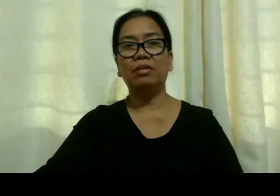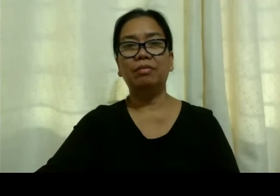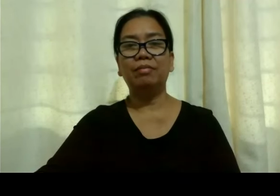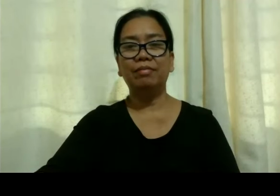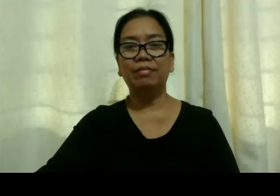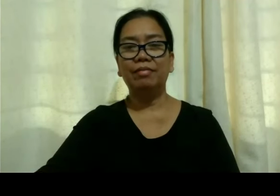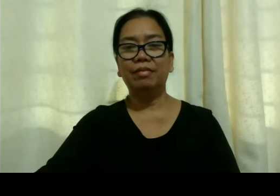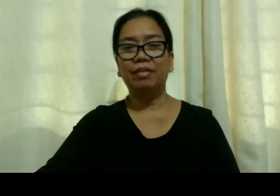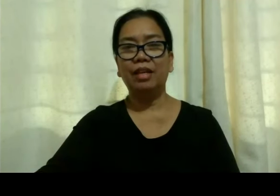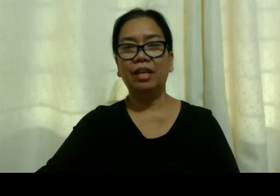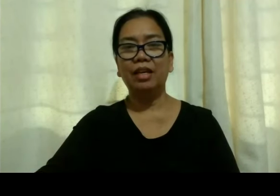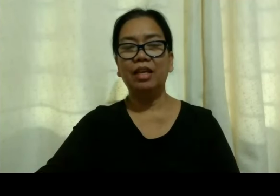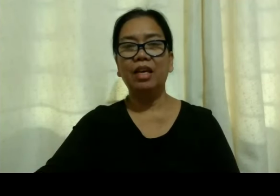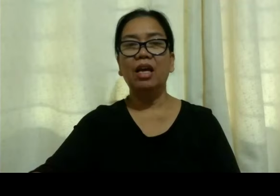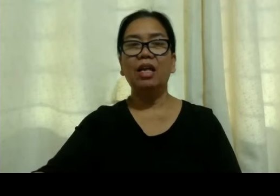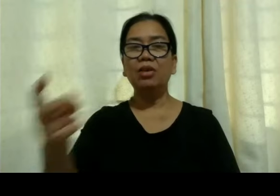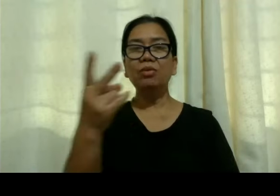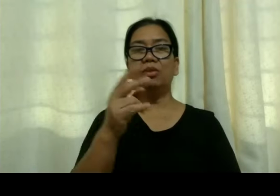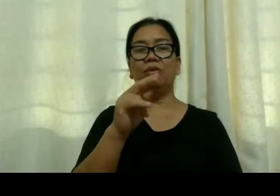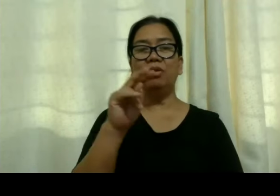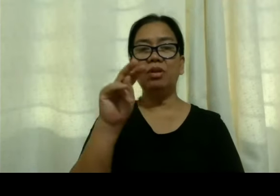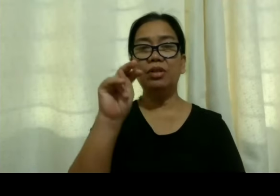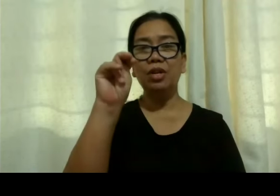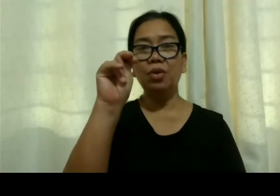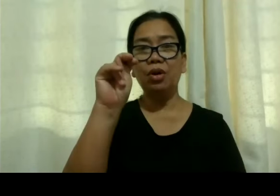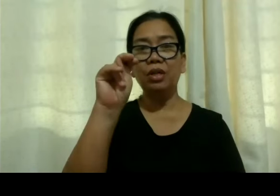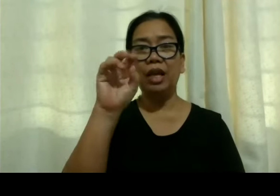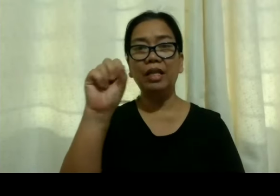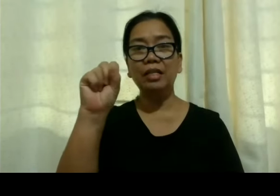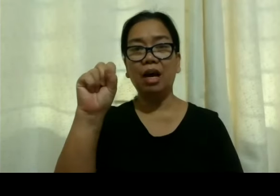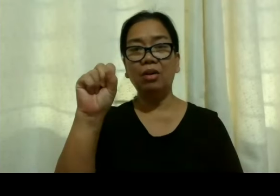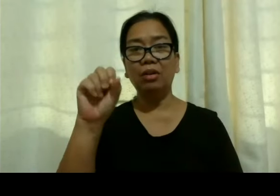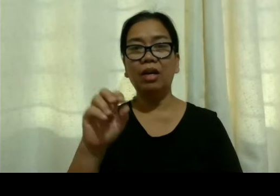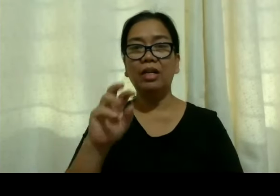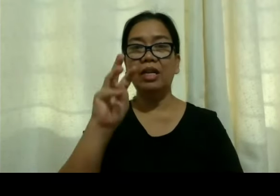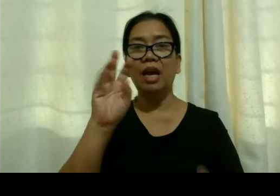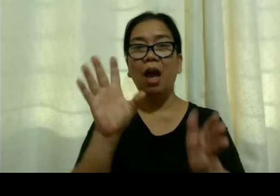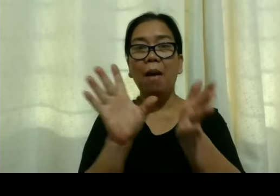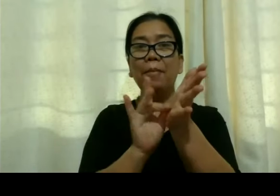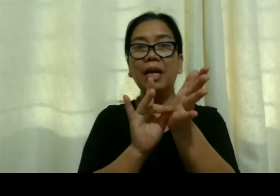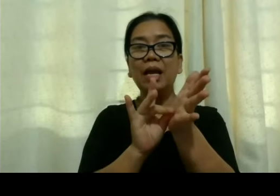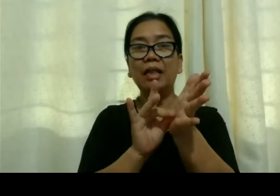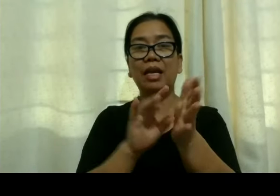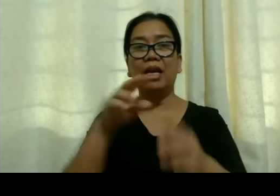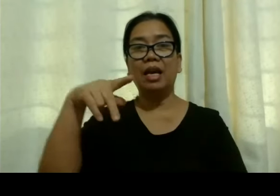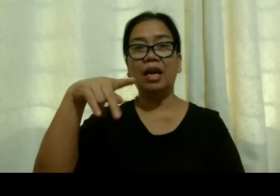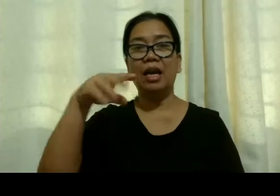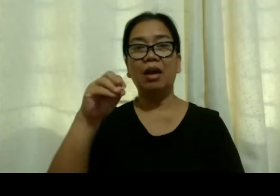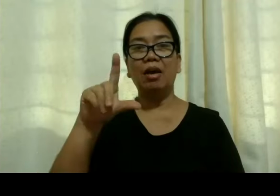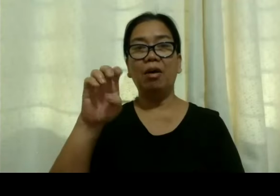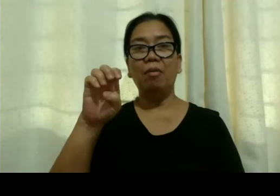south. Okay. Those two, the north and the south, are the magnetic